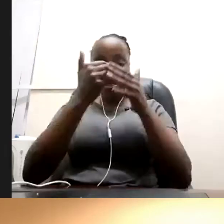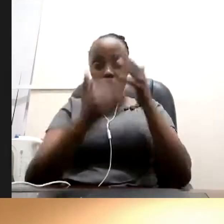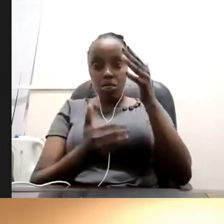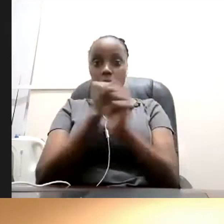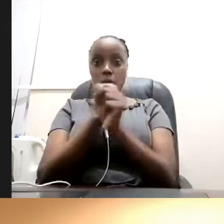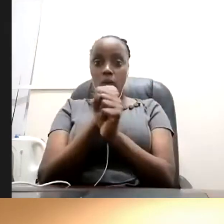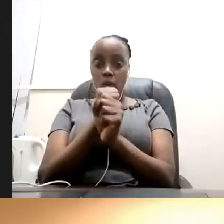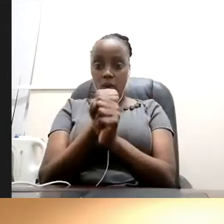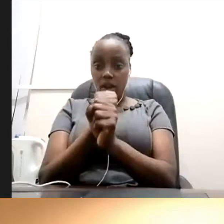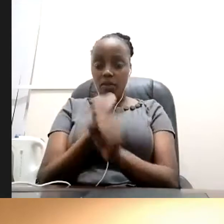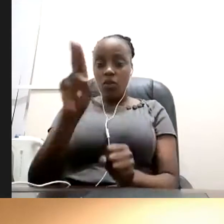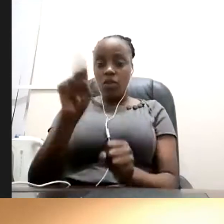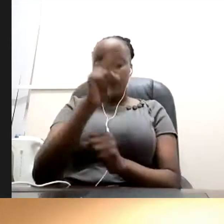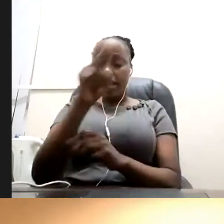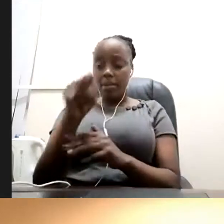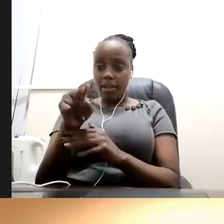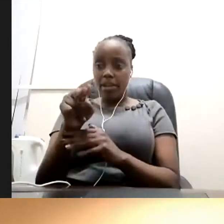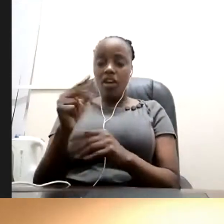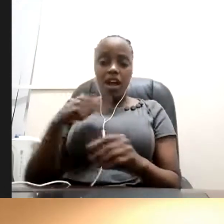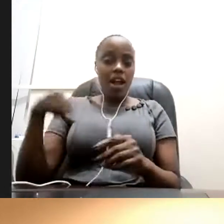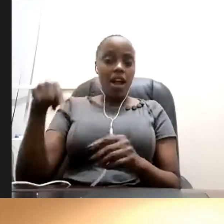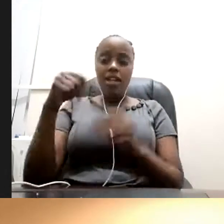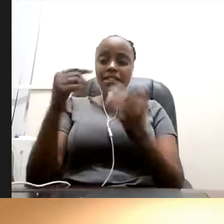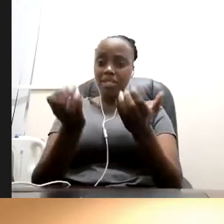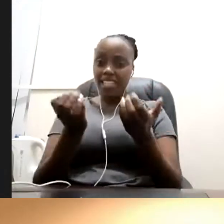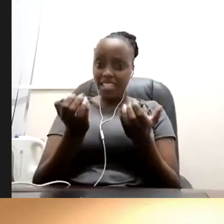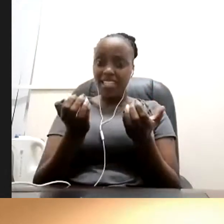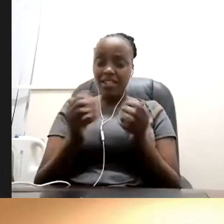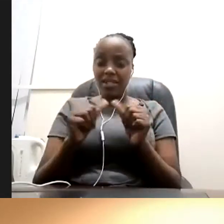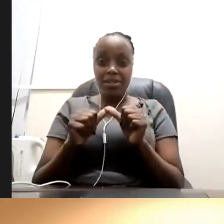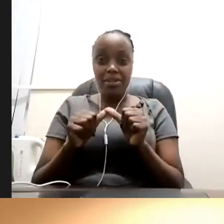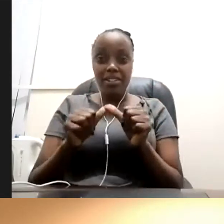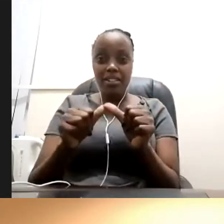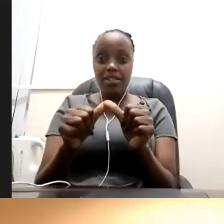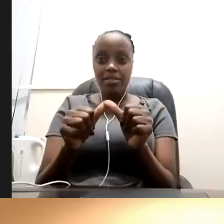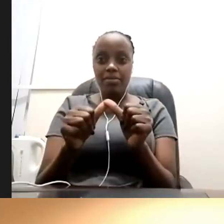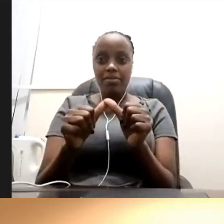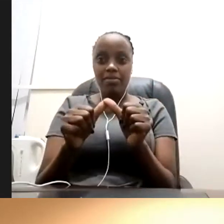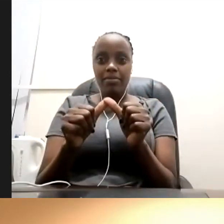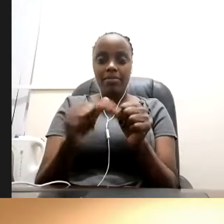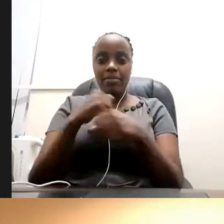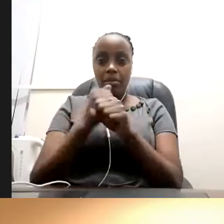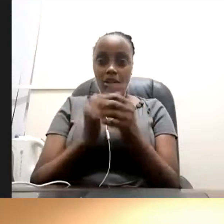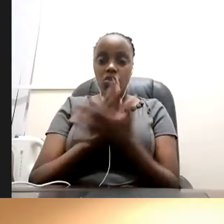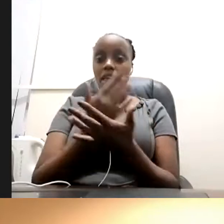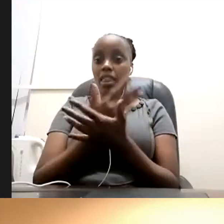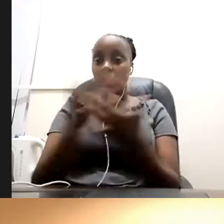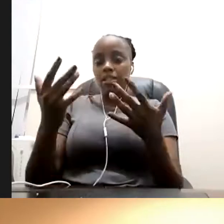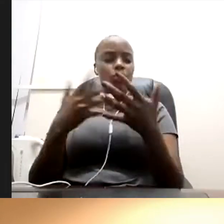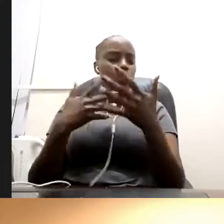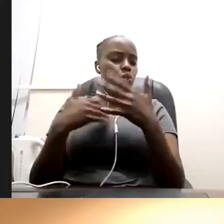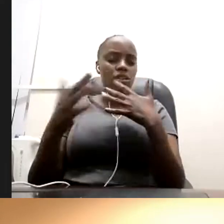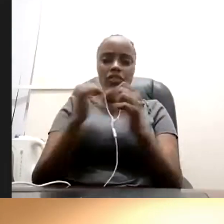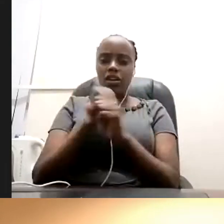the CRPD. We definitely need to continue ensuring that whatever we do is